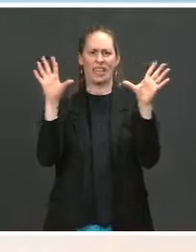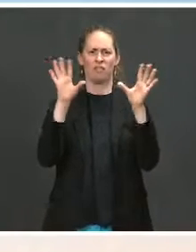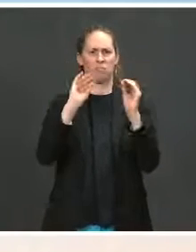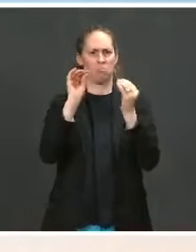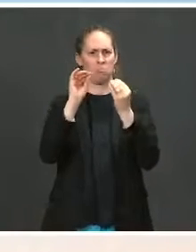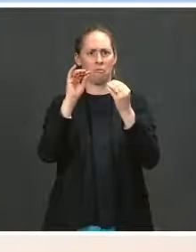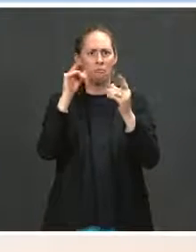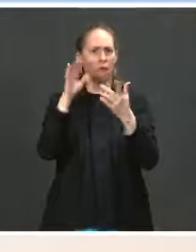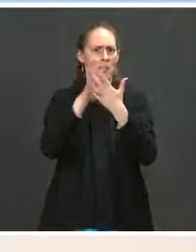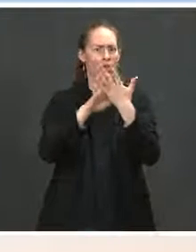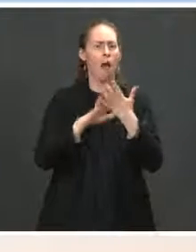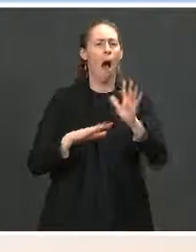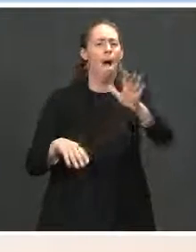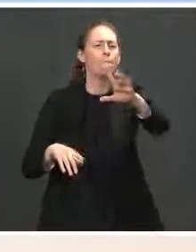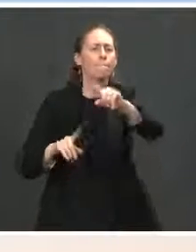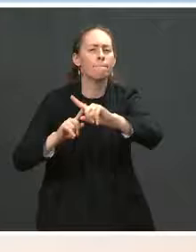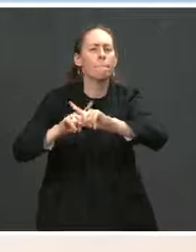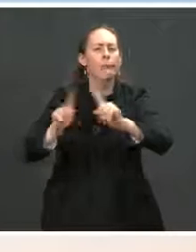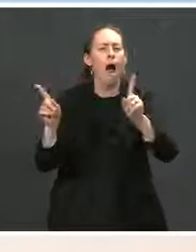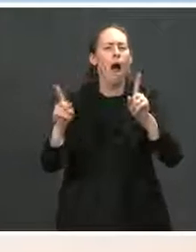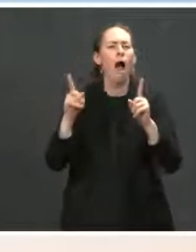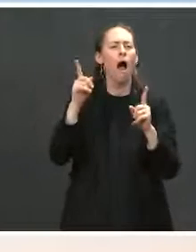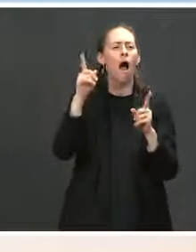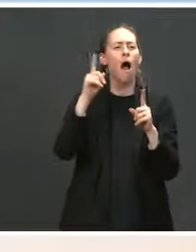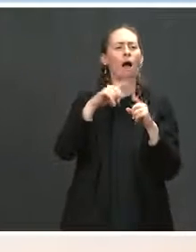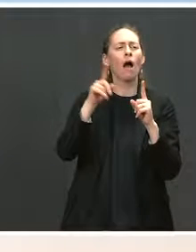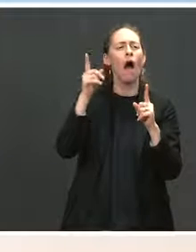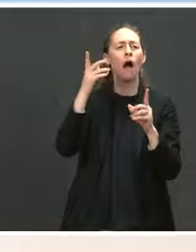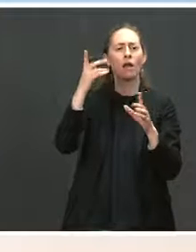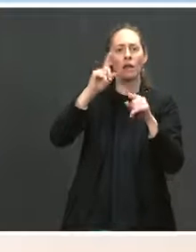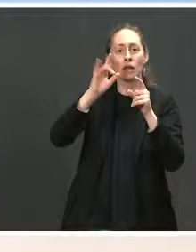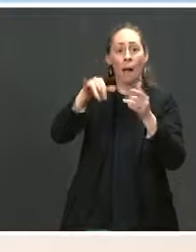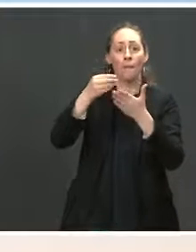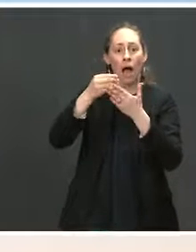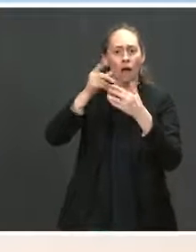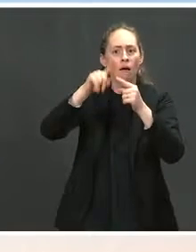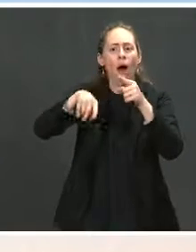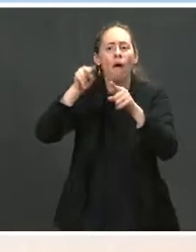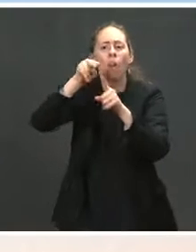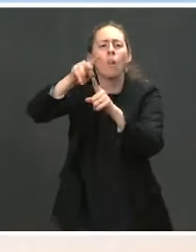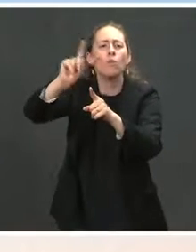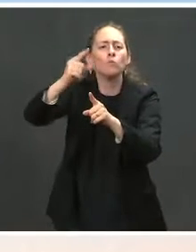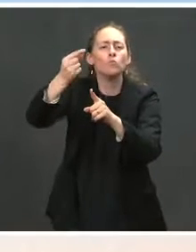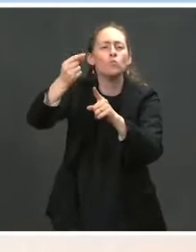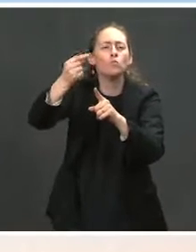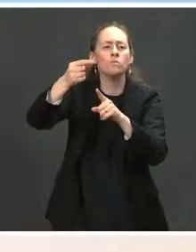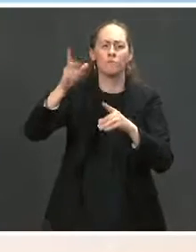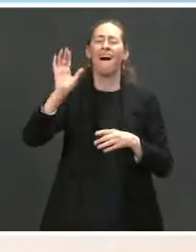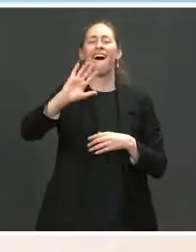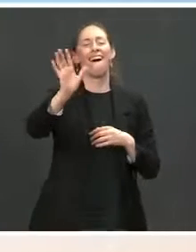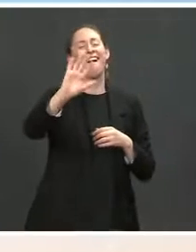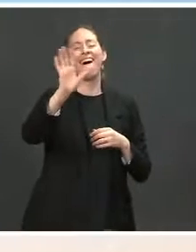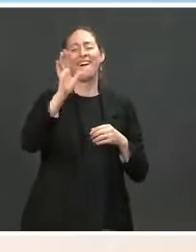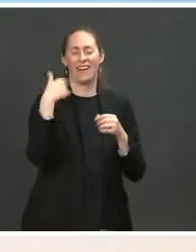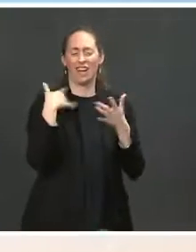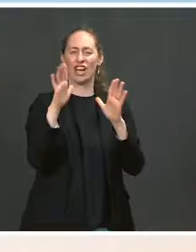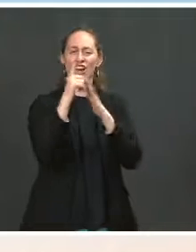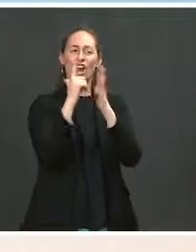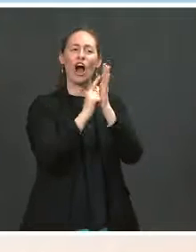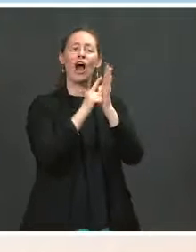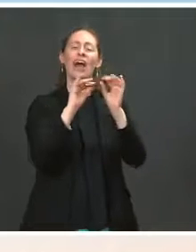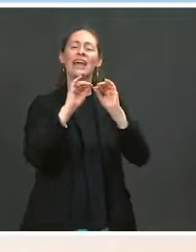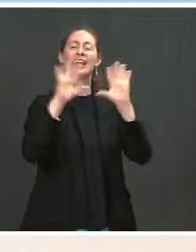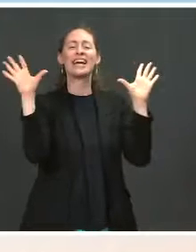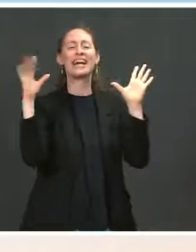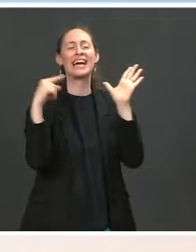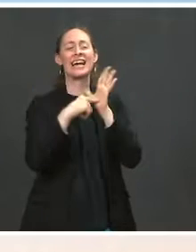subsidies, money that's fungible, that can't be traced. We know that. Come on. That is not how it works. That is the law. So I'm stating what the law is and how